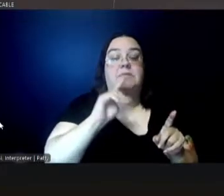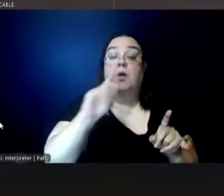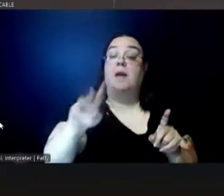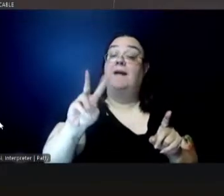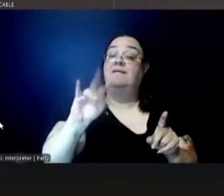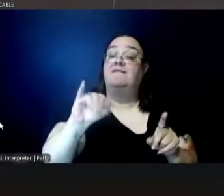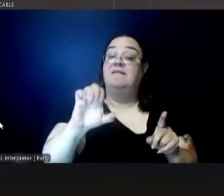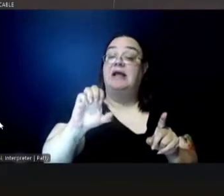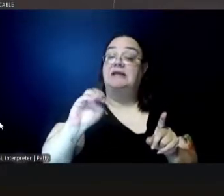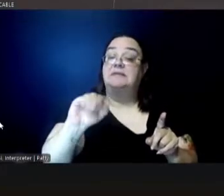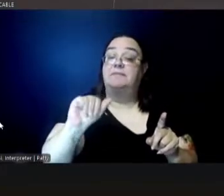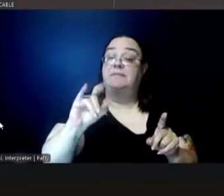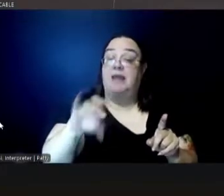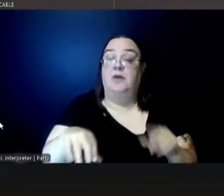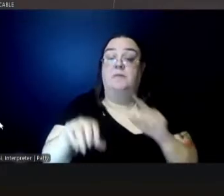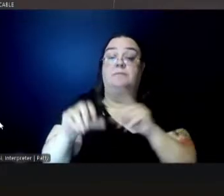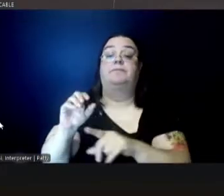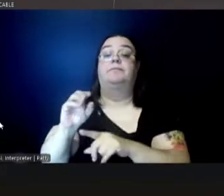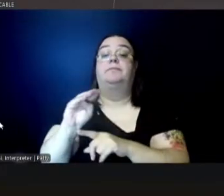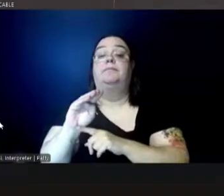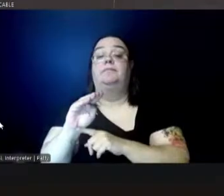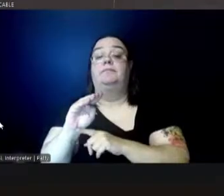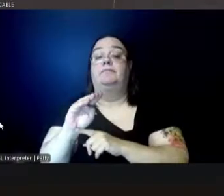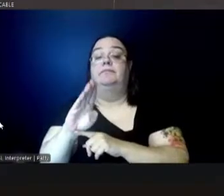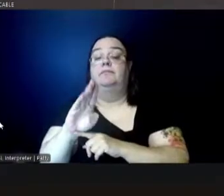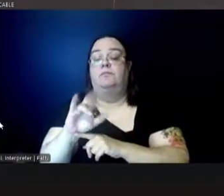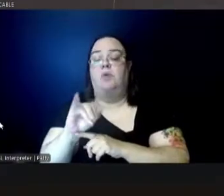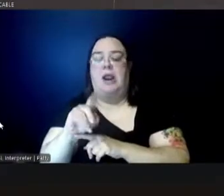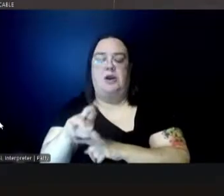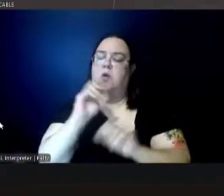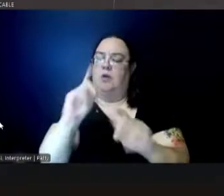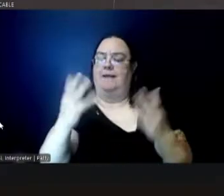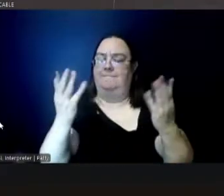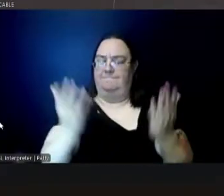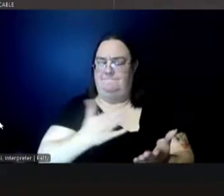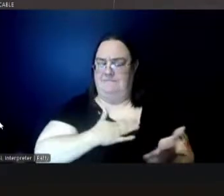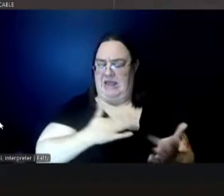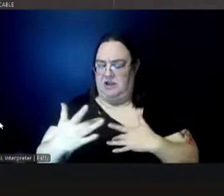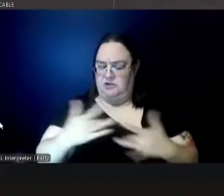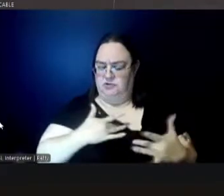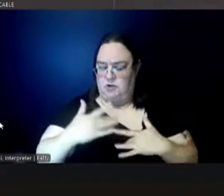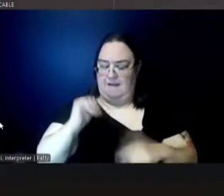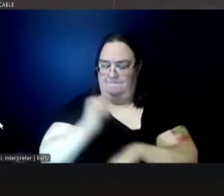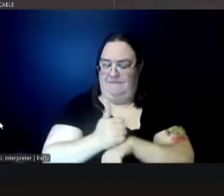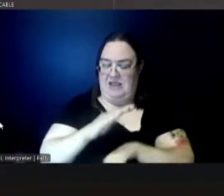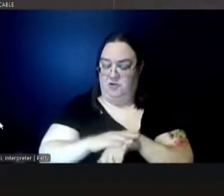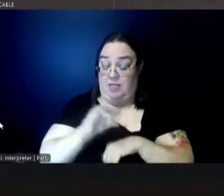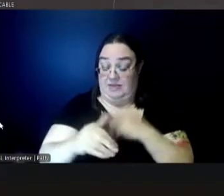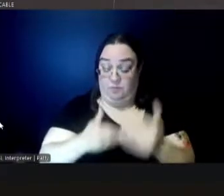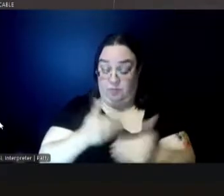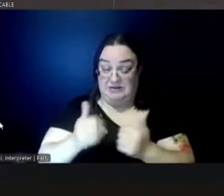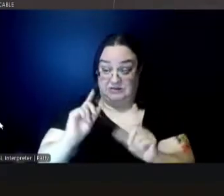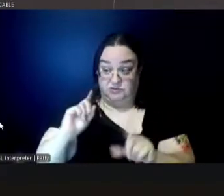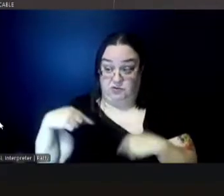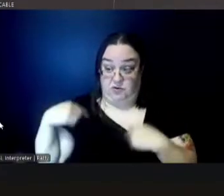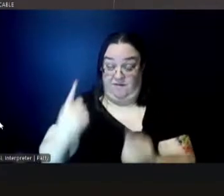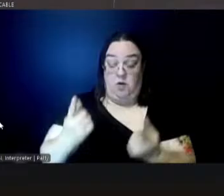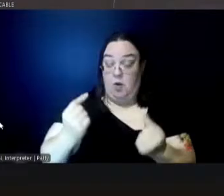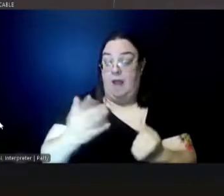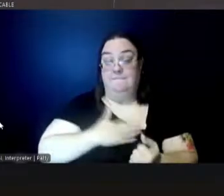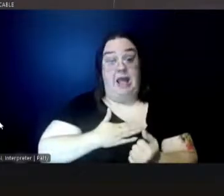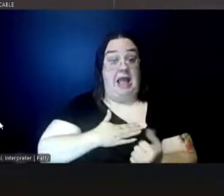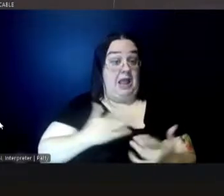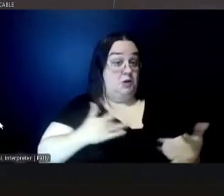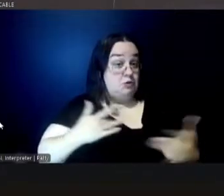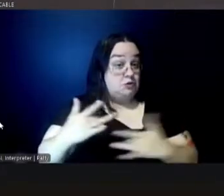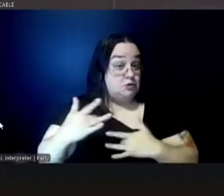So here's my concern based on how this process has played out so far. My worry is that